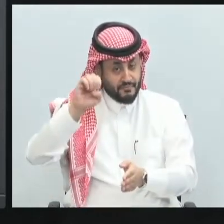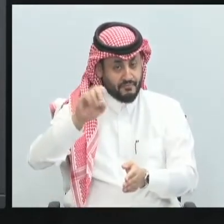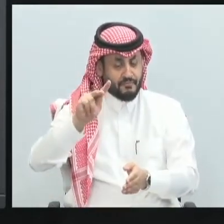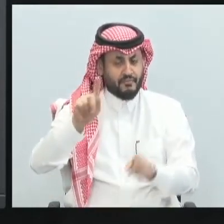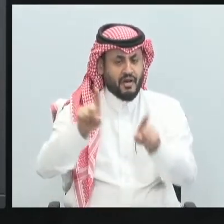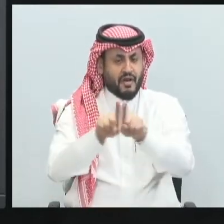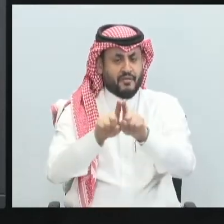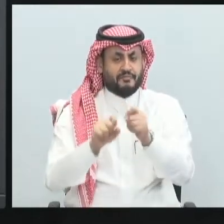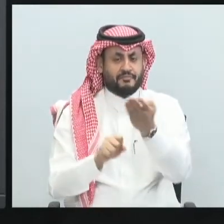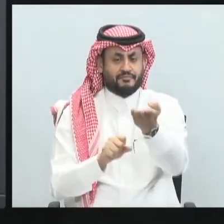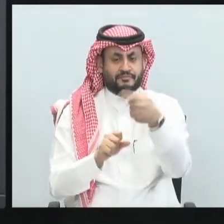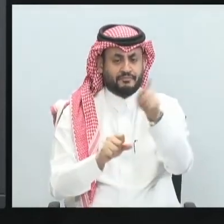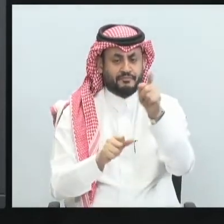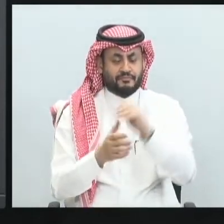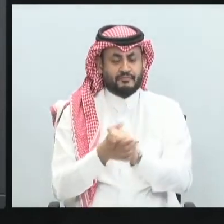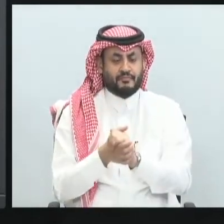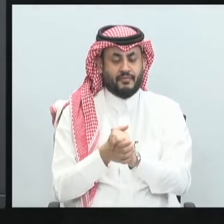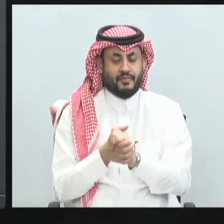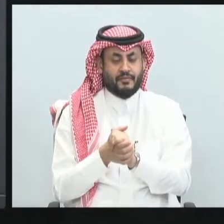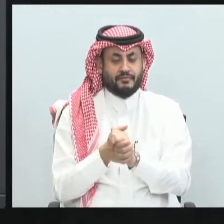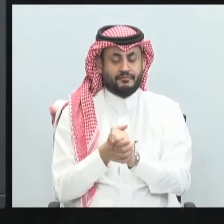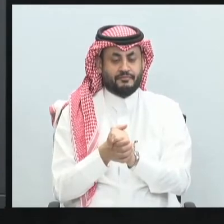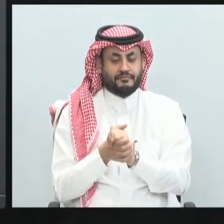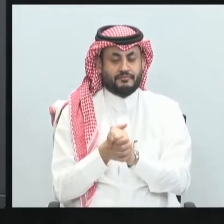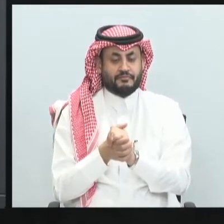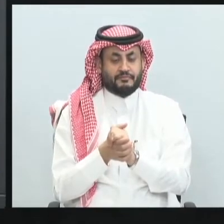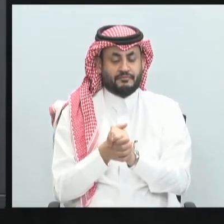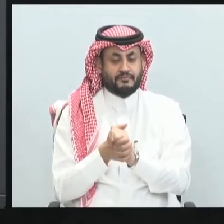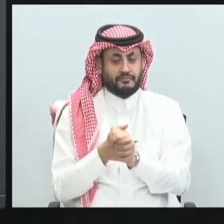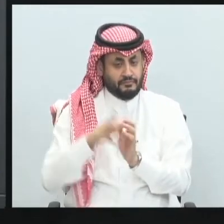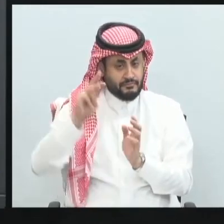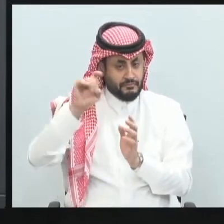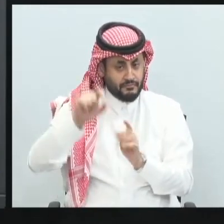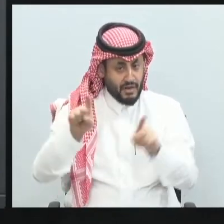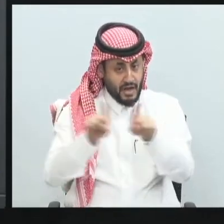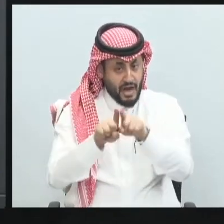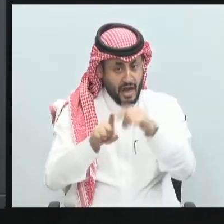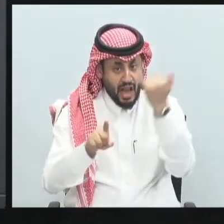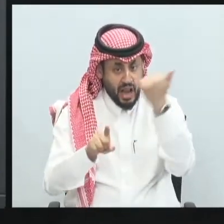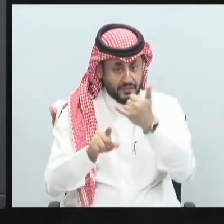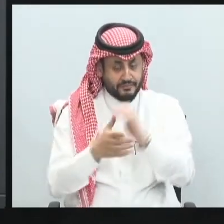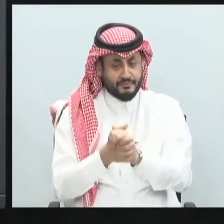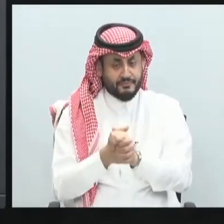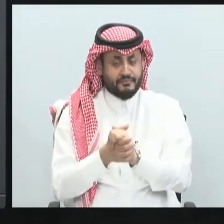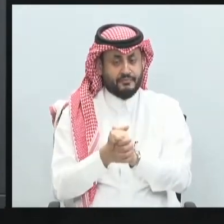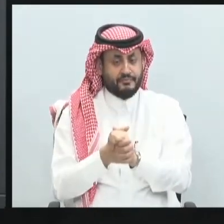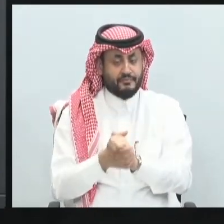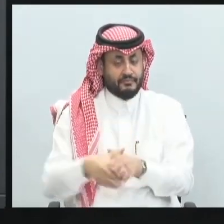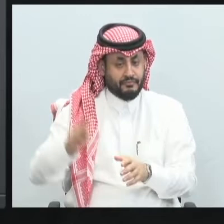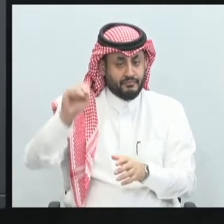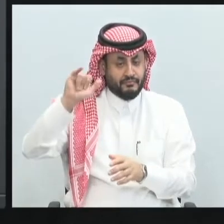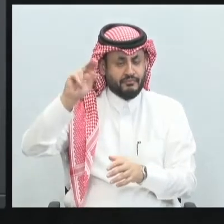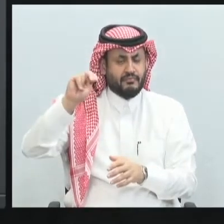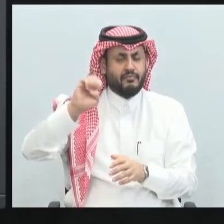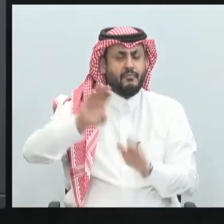after it. My book, my hat, my bag, okay? But if you use mine, don't use book or